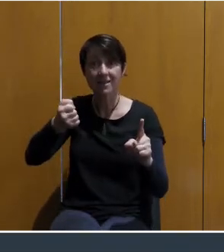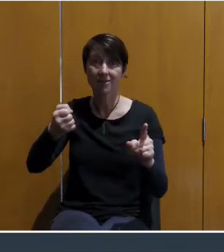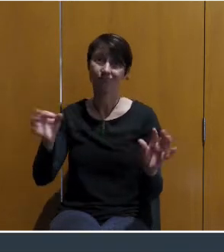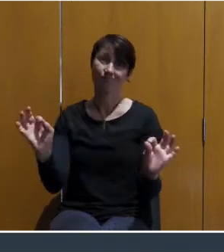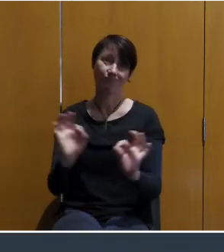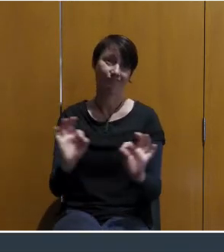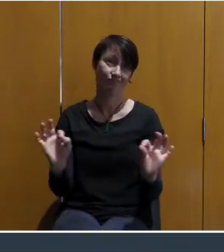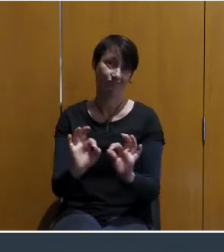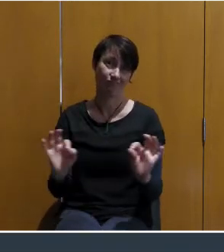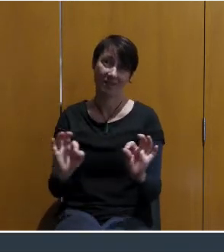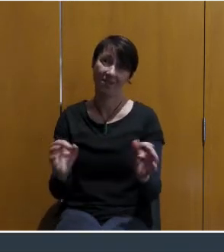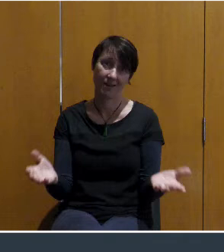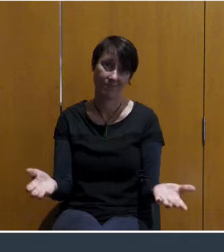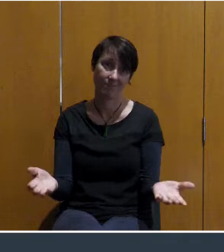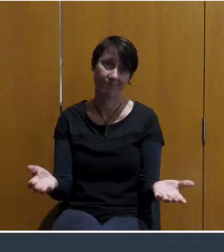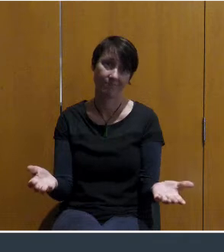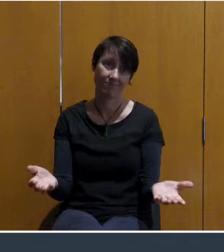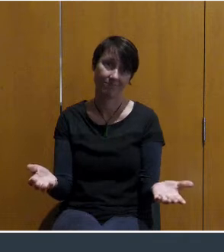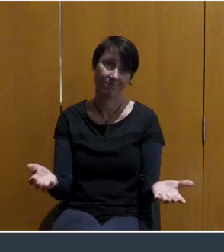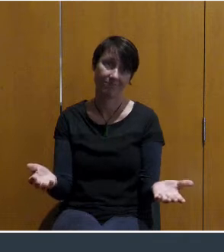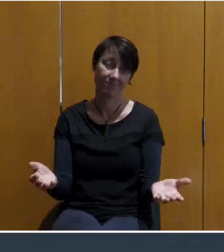I'm not speaking against what the previous